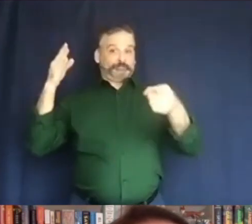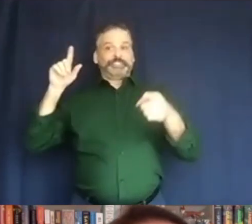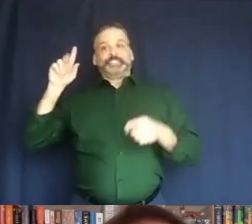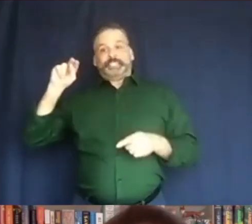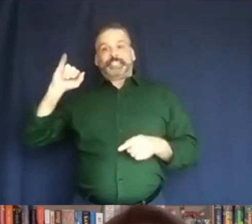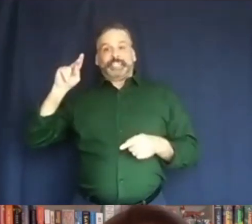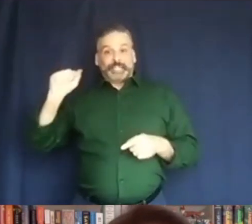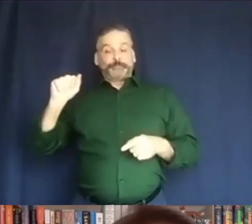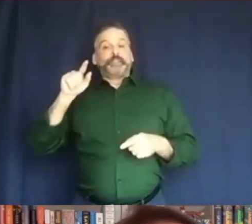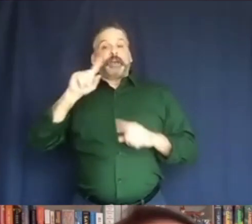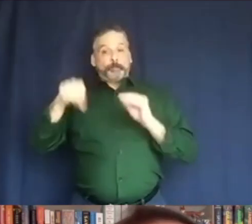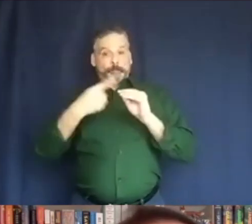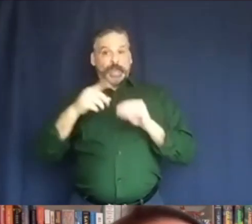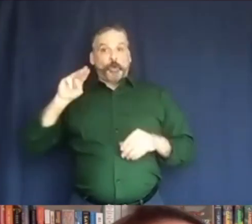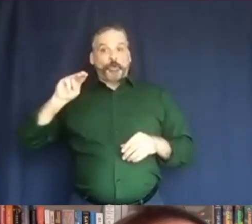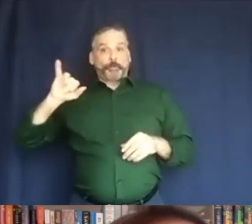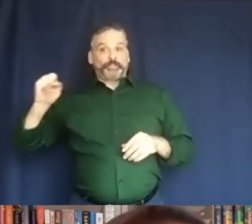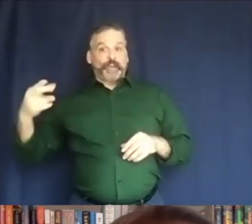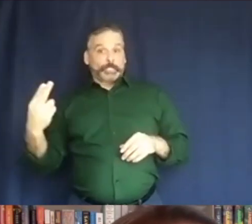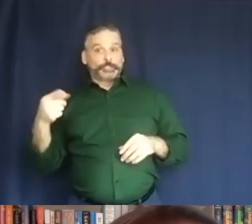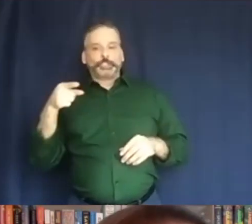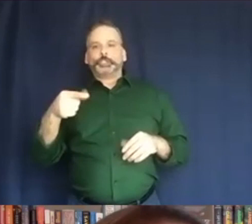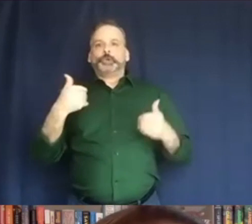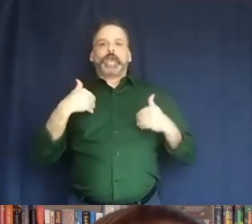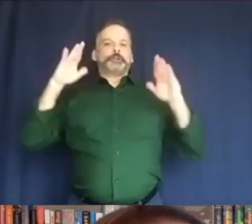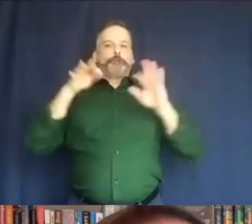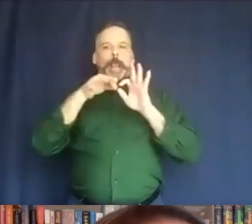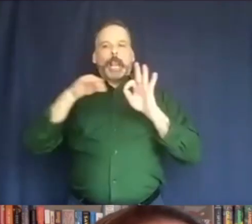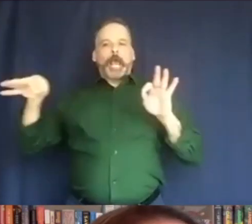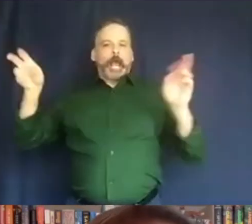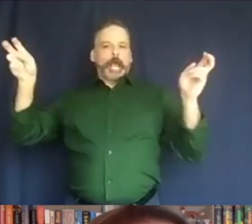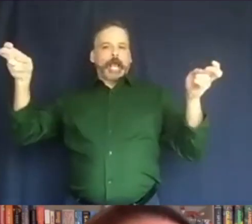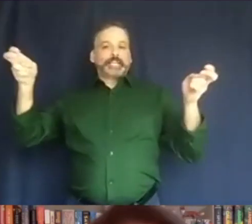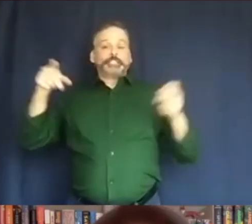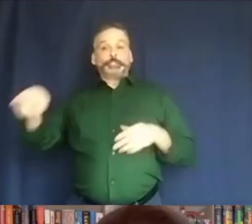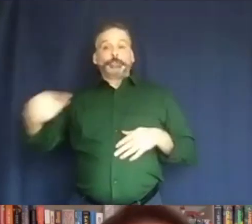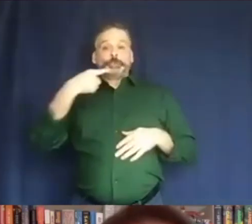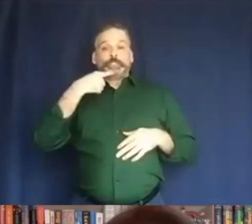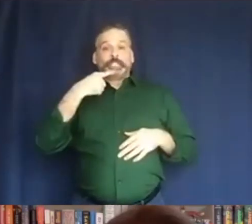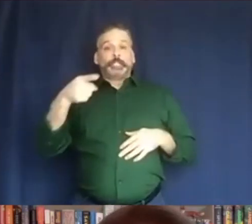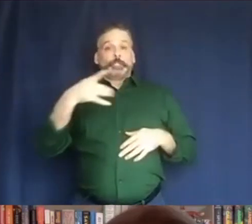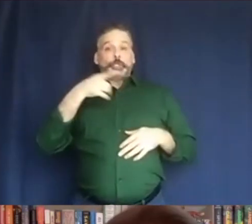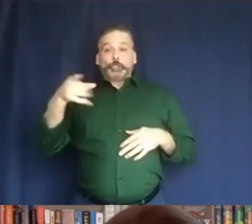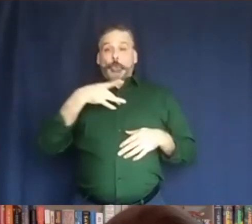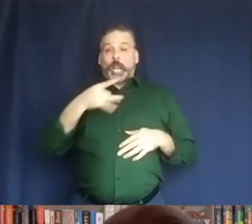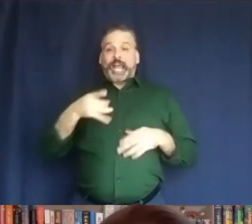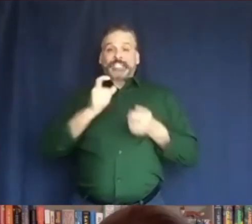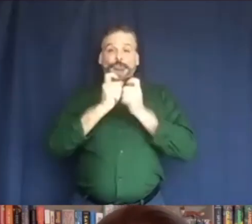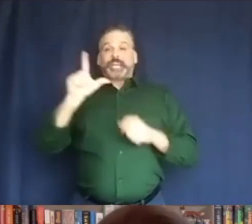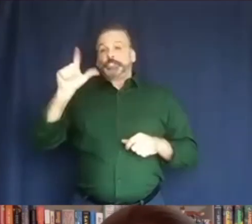about mythology, and you had a great line, which was that you were saying that you like to change the lens when you write